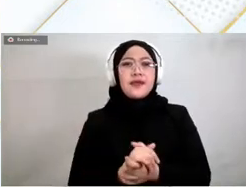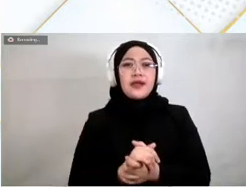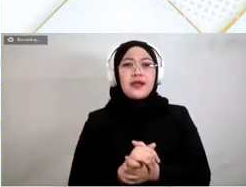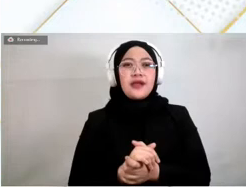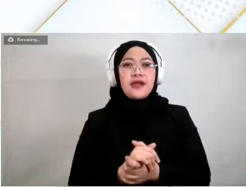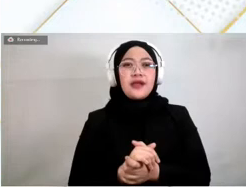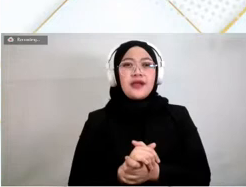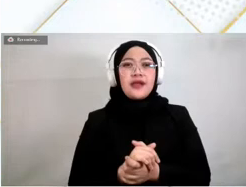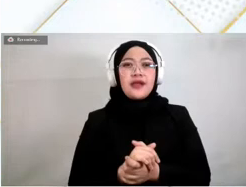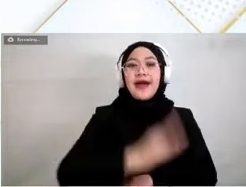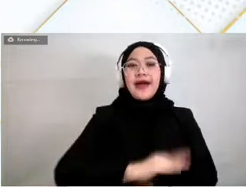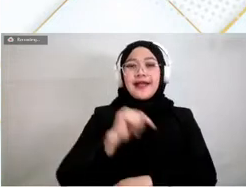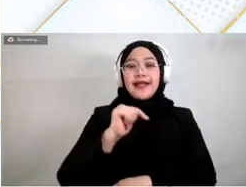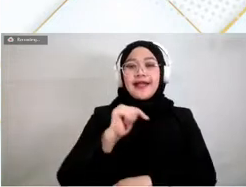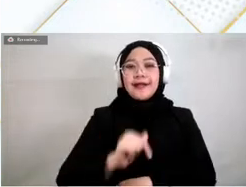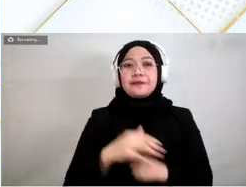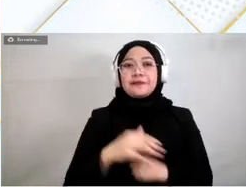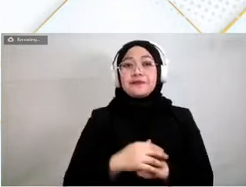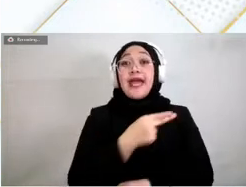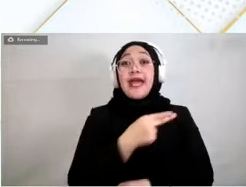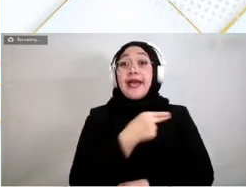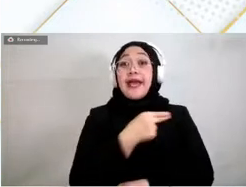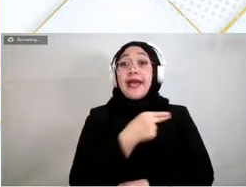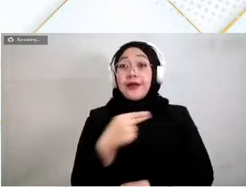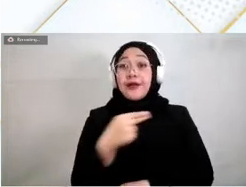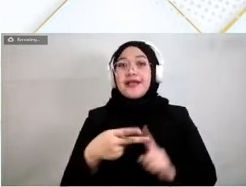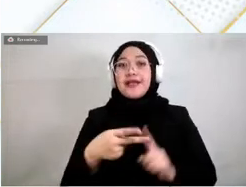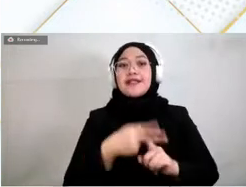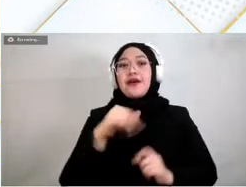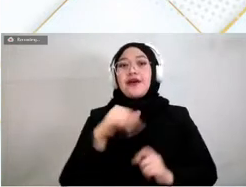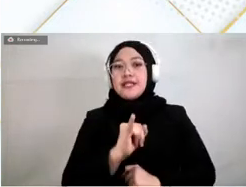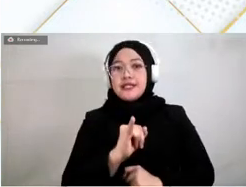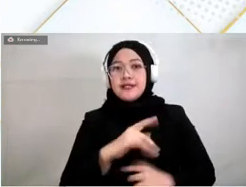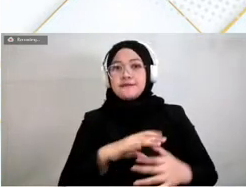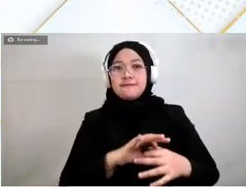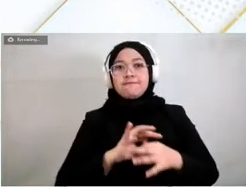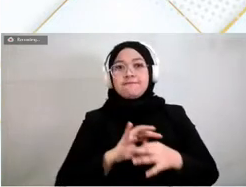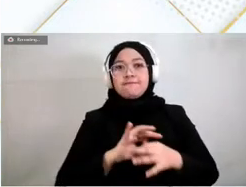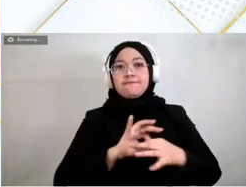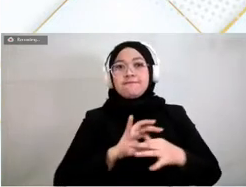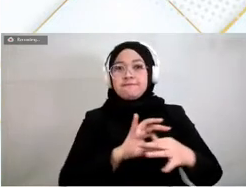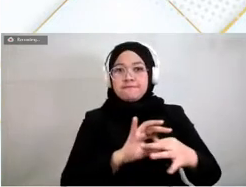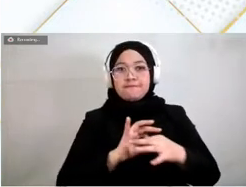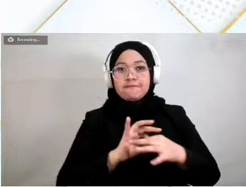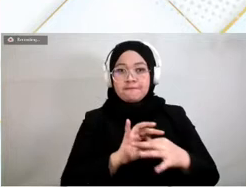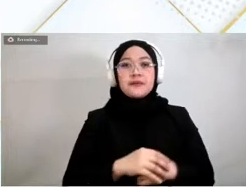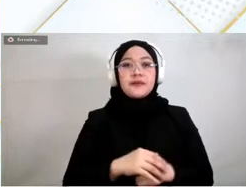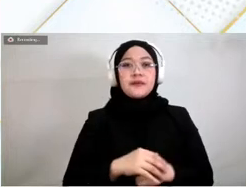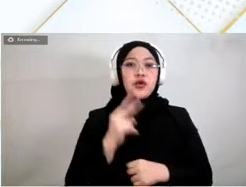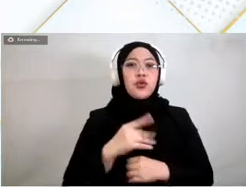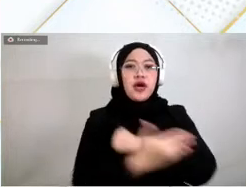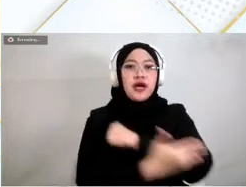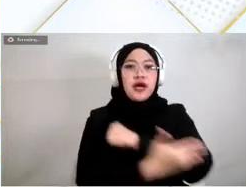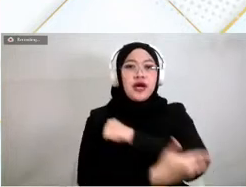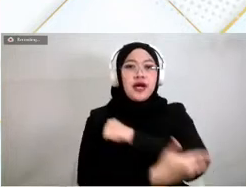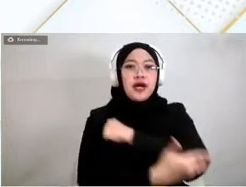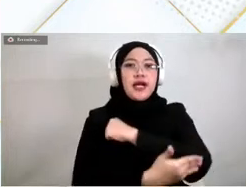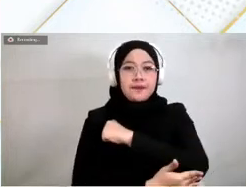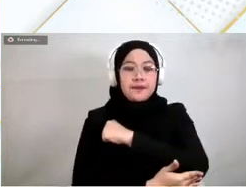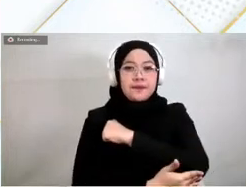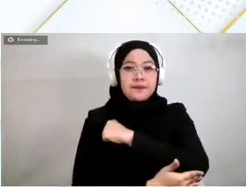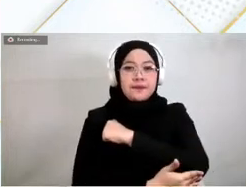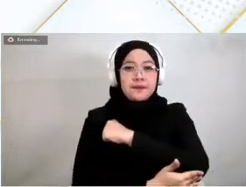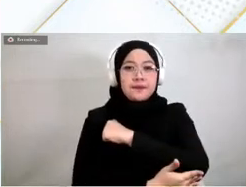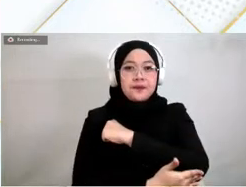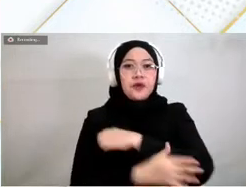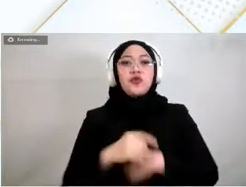us. Excellency, Indonesia and Fiji are both troops or police contributor countries in the UN peacekeeping